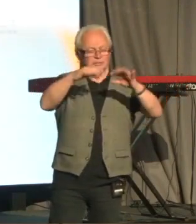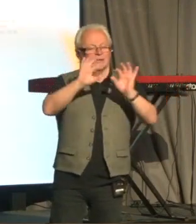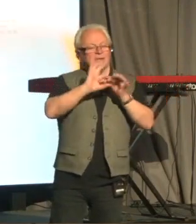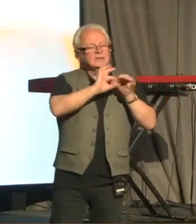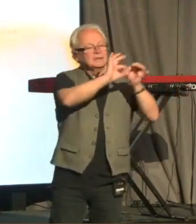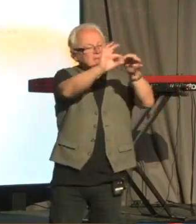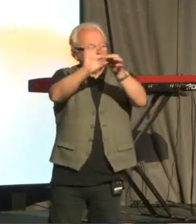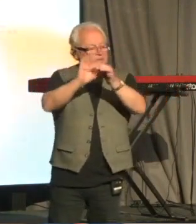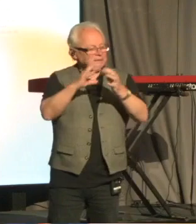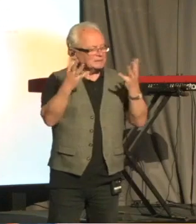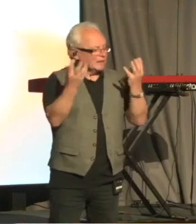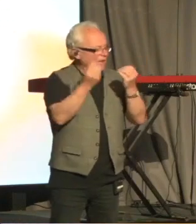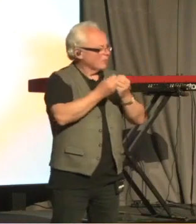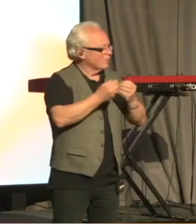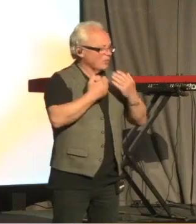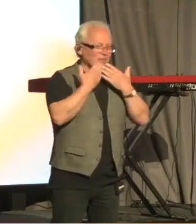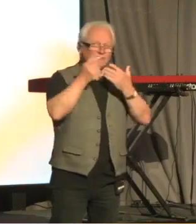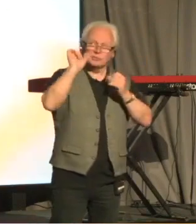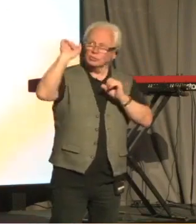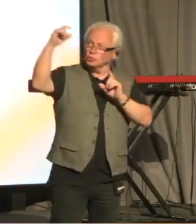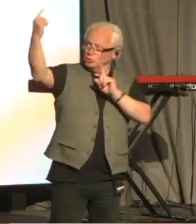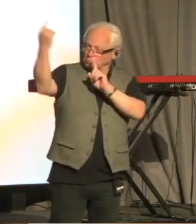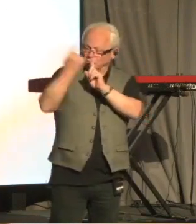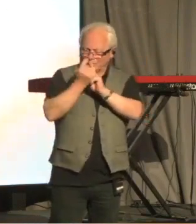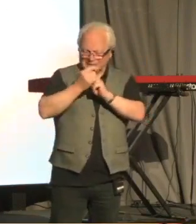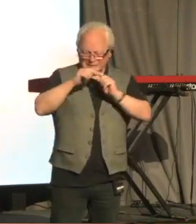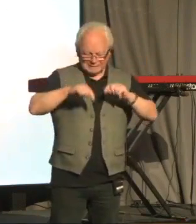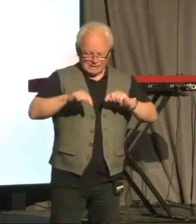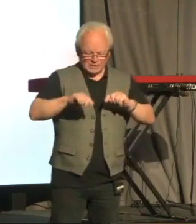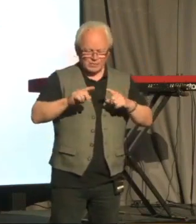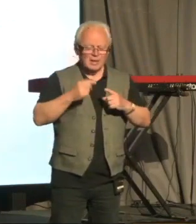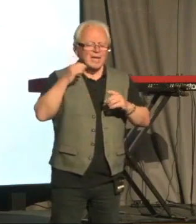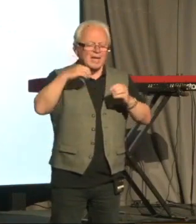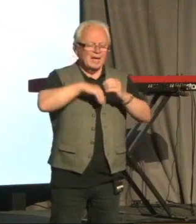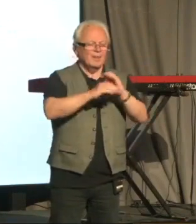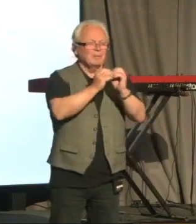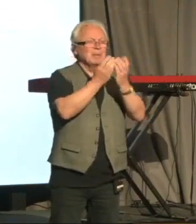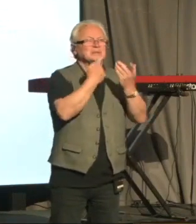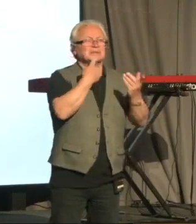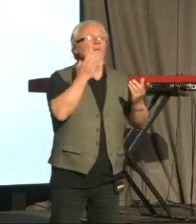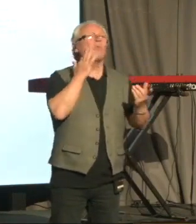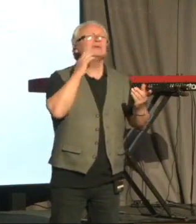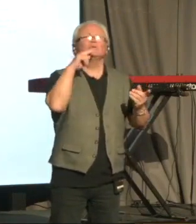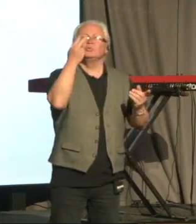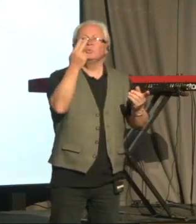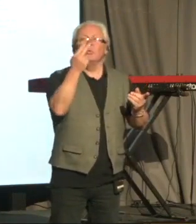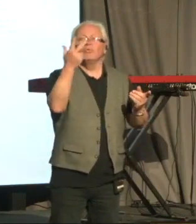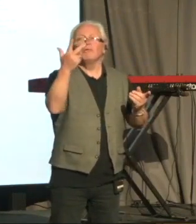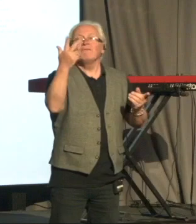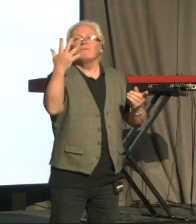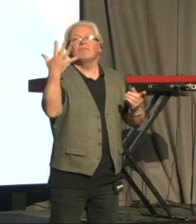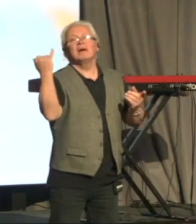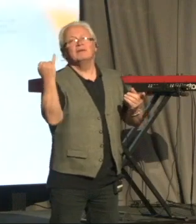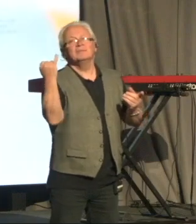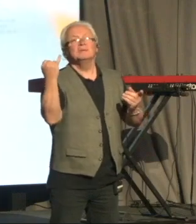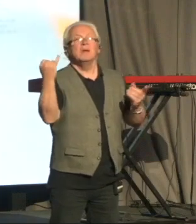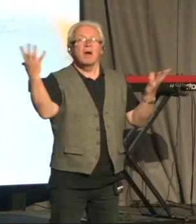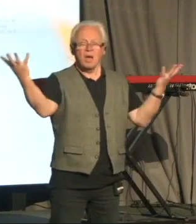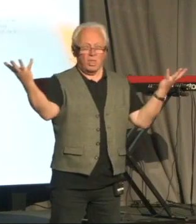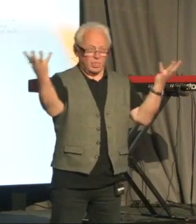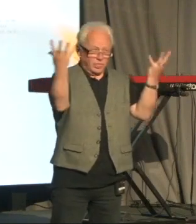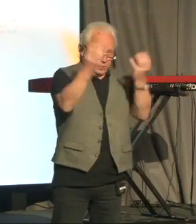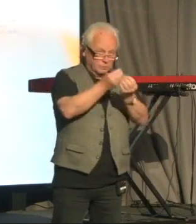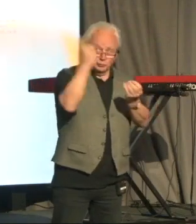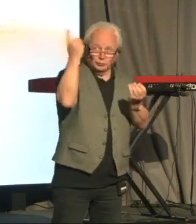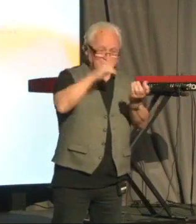We're thankful that your presence is here. You say in your word, where two or more are gathered, you're in the midst of them. And so thank you, God, that